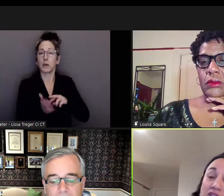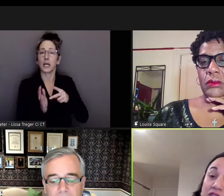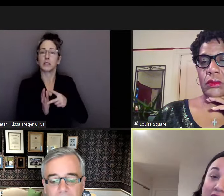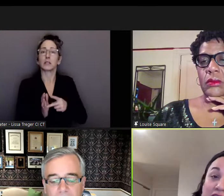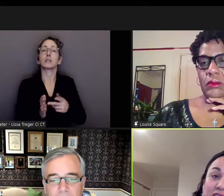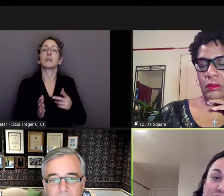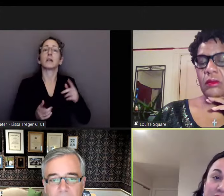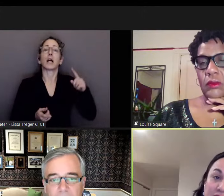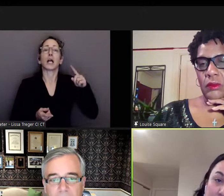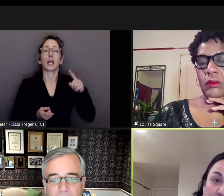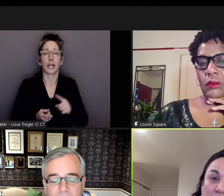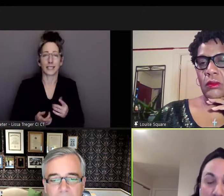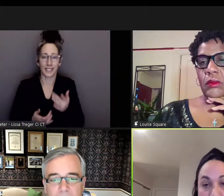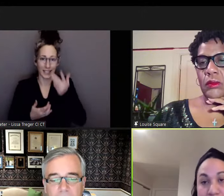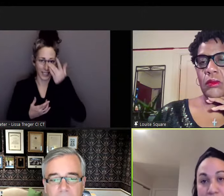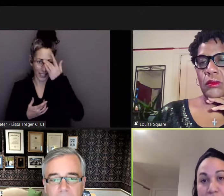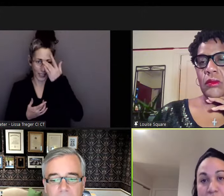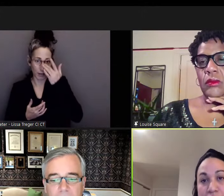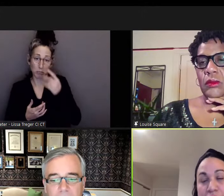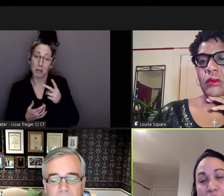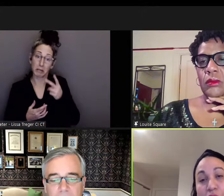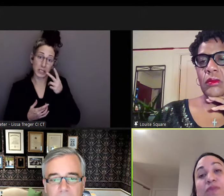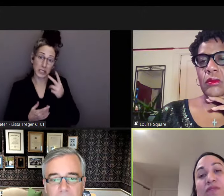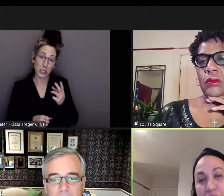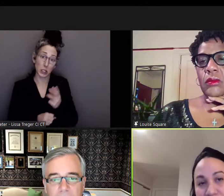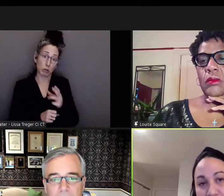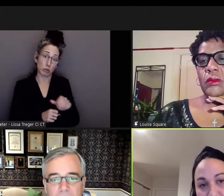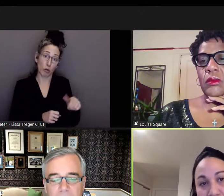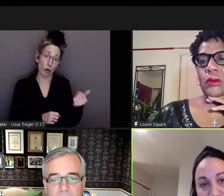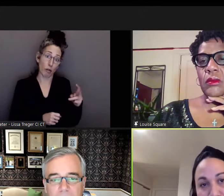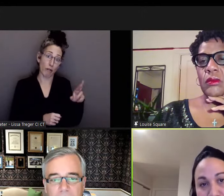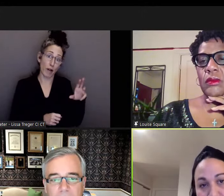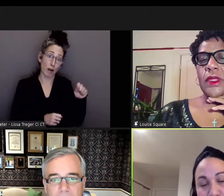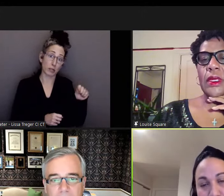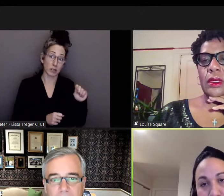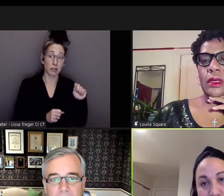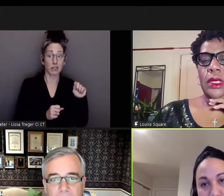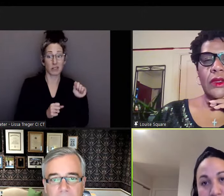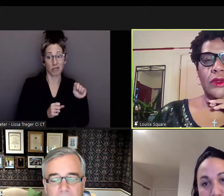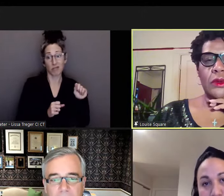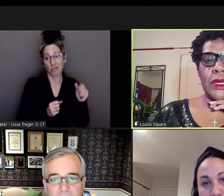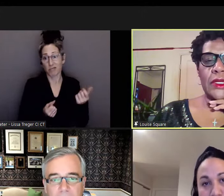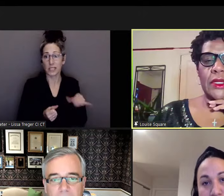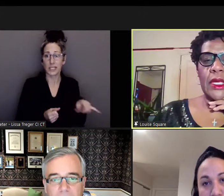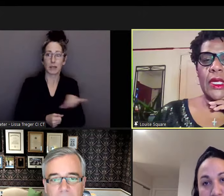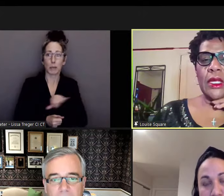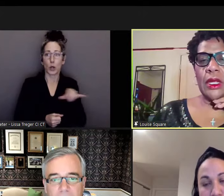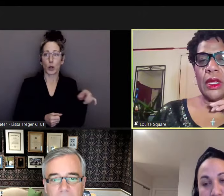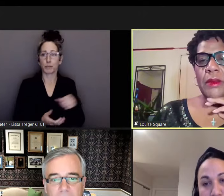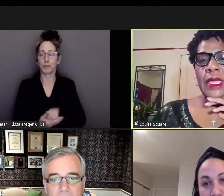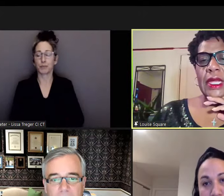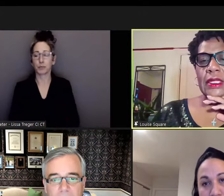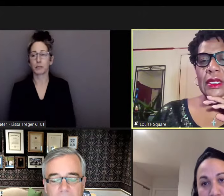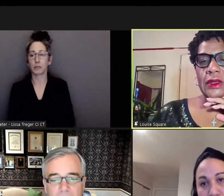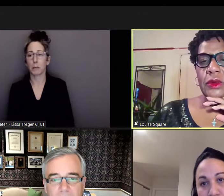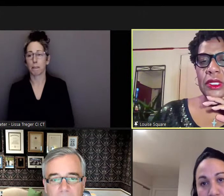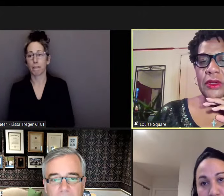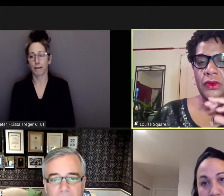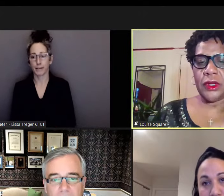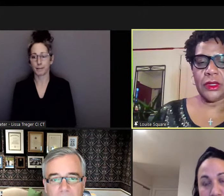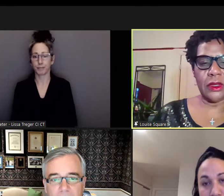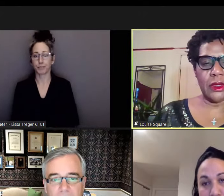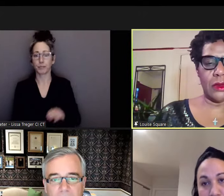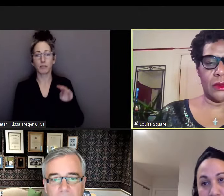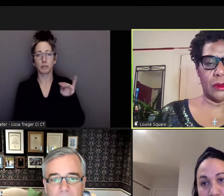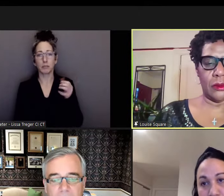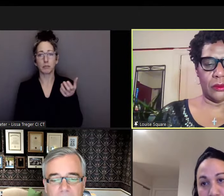seen it in other viruses. So you can just hope for the same thing. Thank you so much. And Megan has another